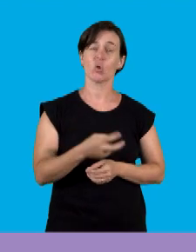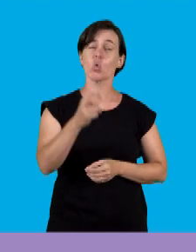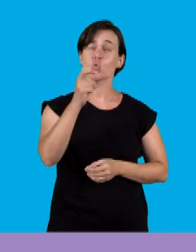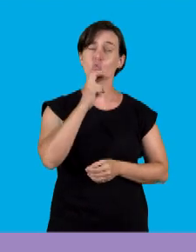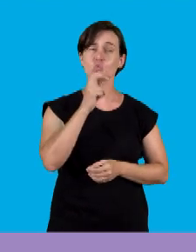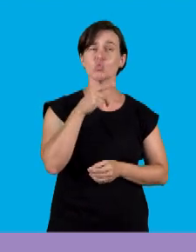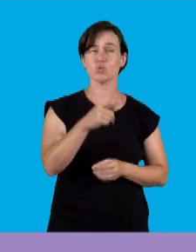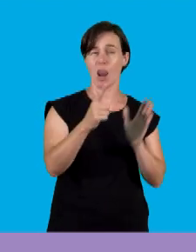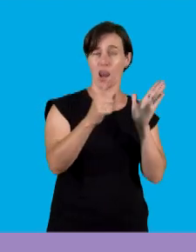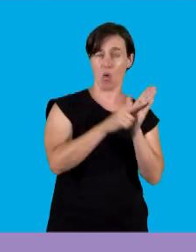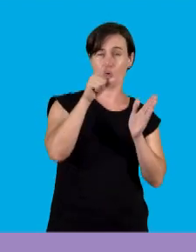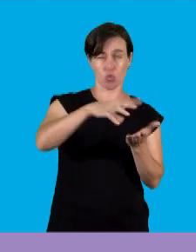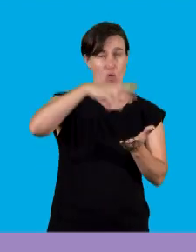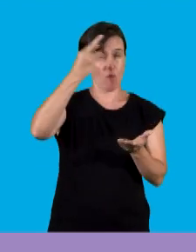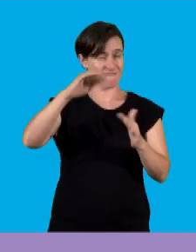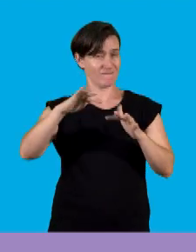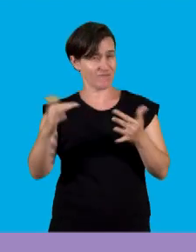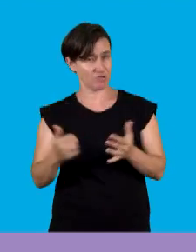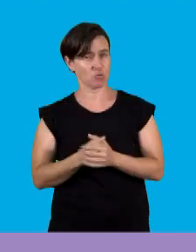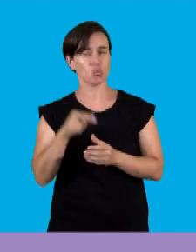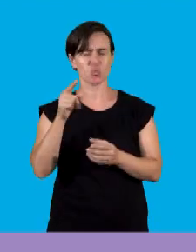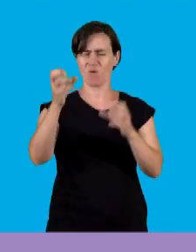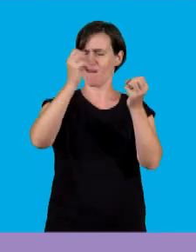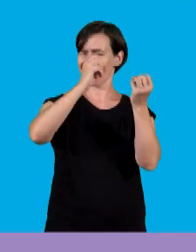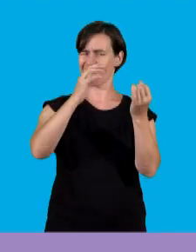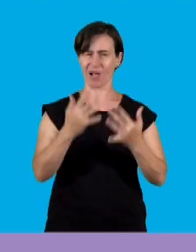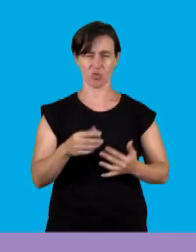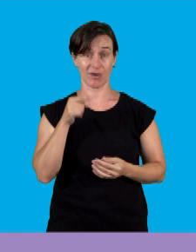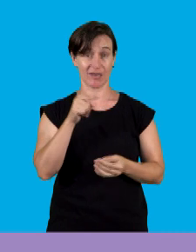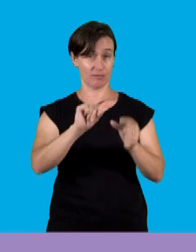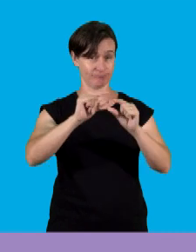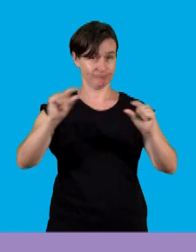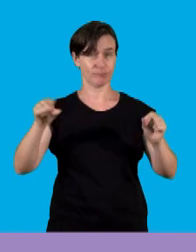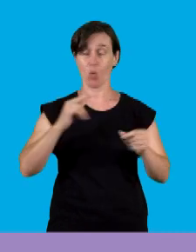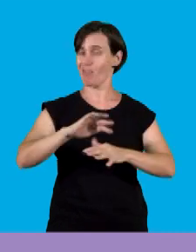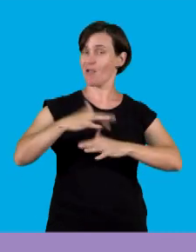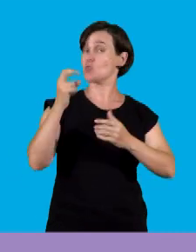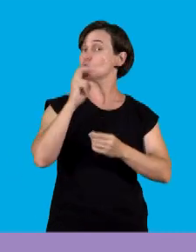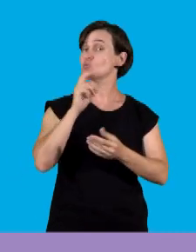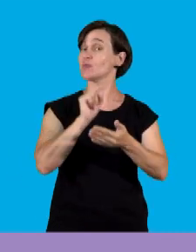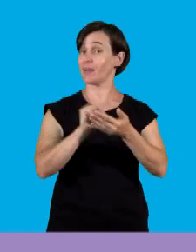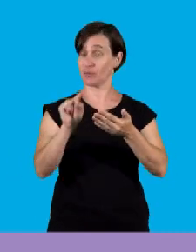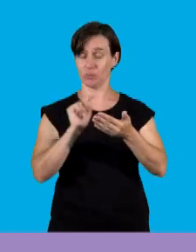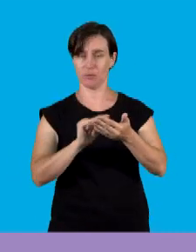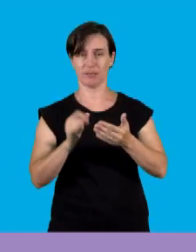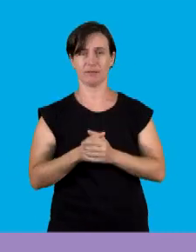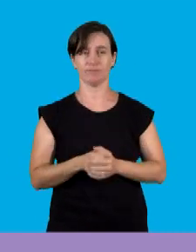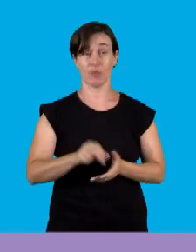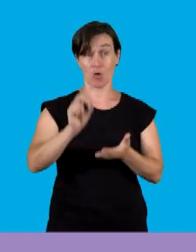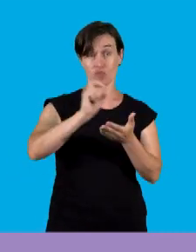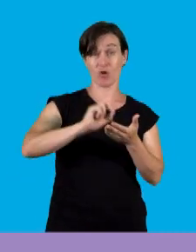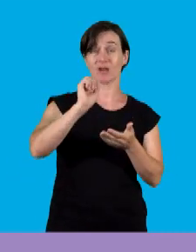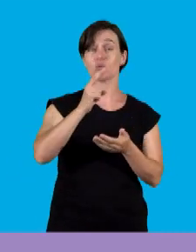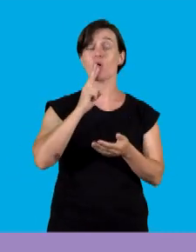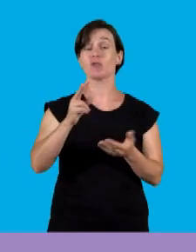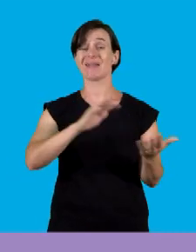the exponential laws learned so far to calculate the following without using a calculator. Write